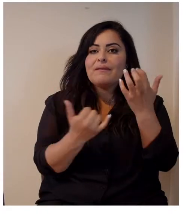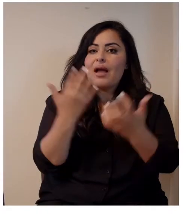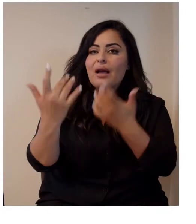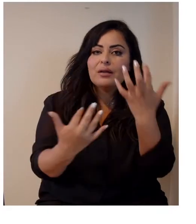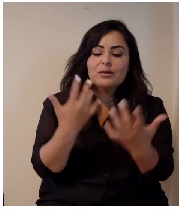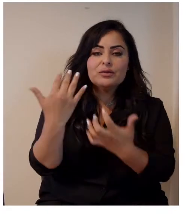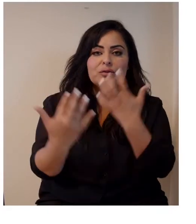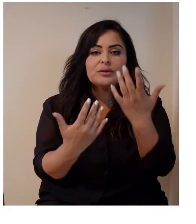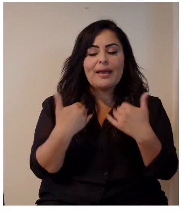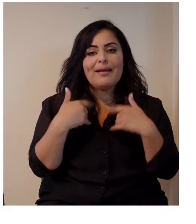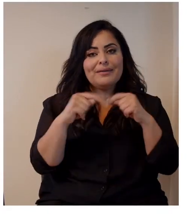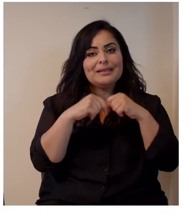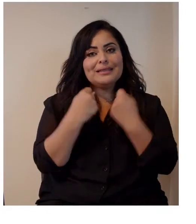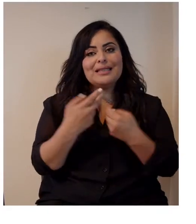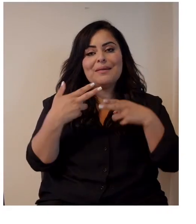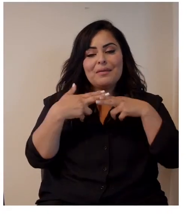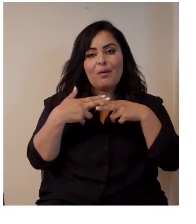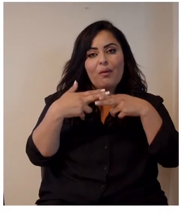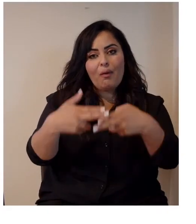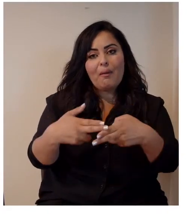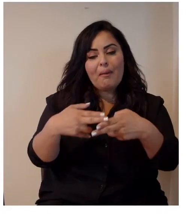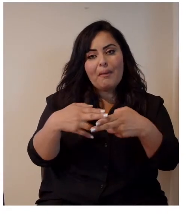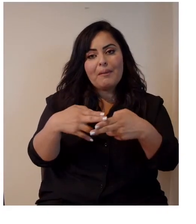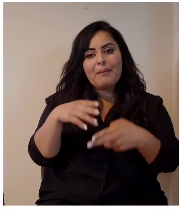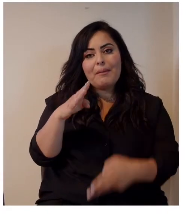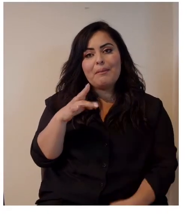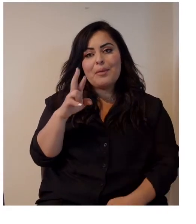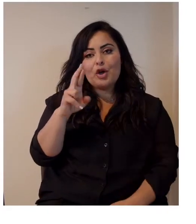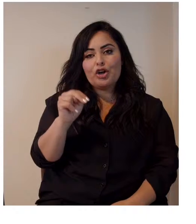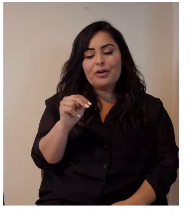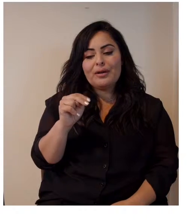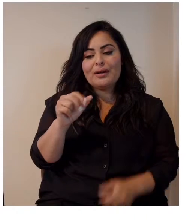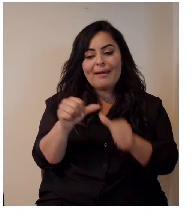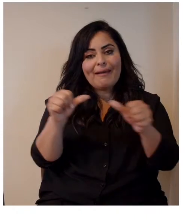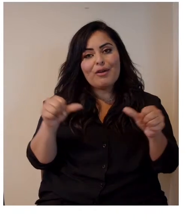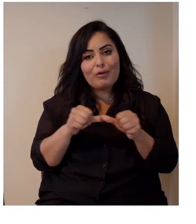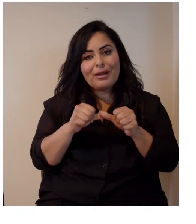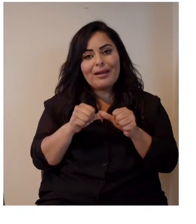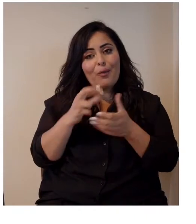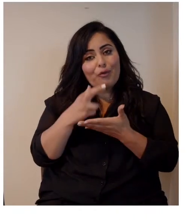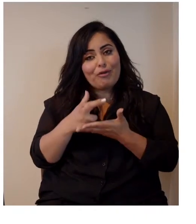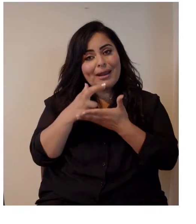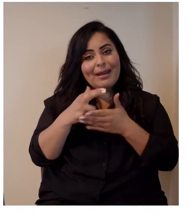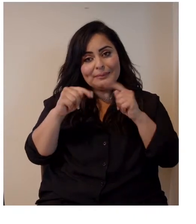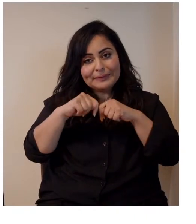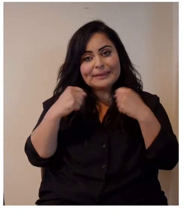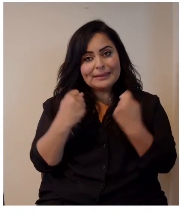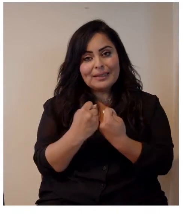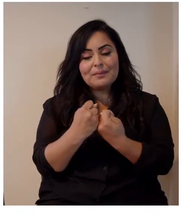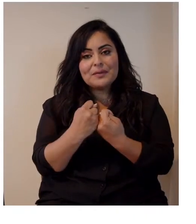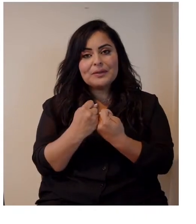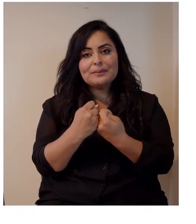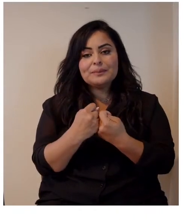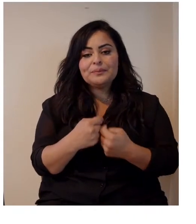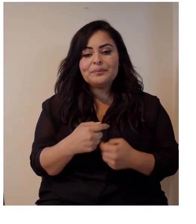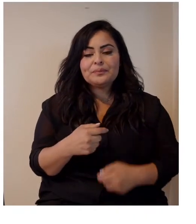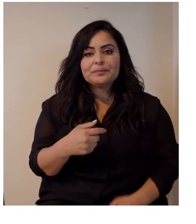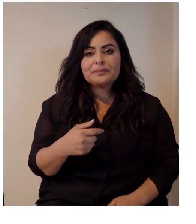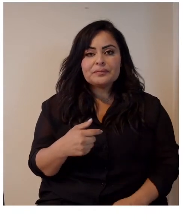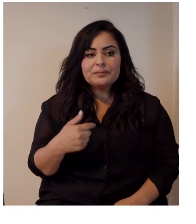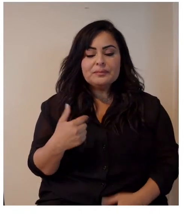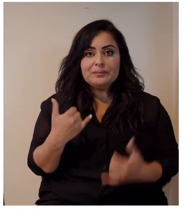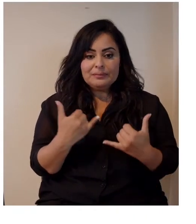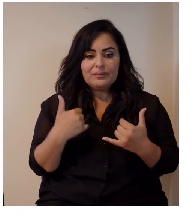have teams that are called teams, burned area rehab, and as we are